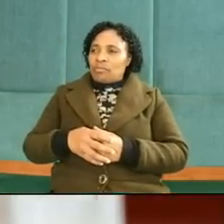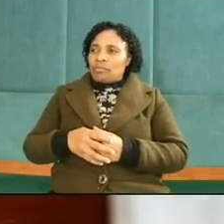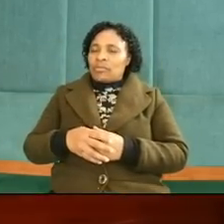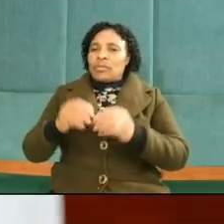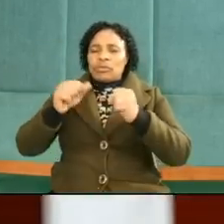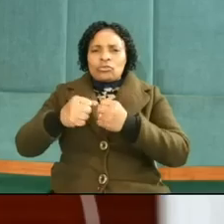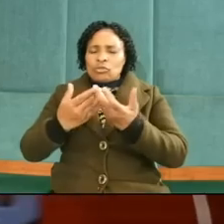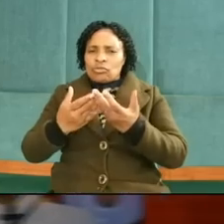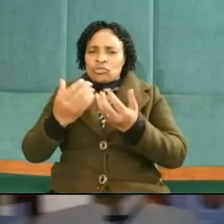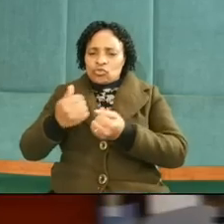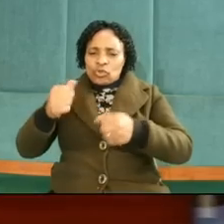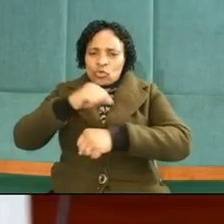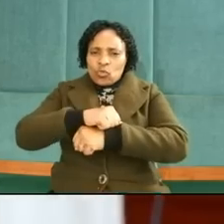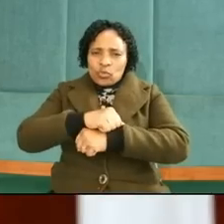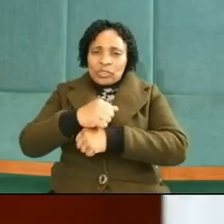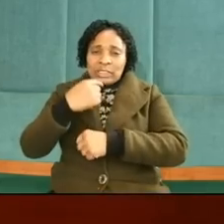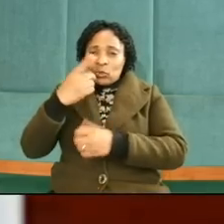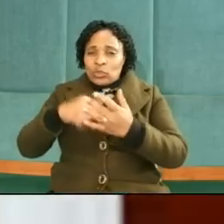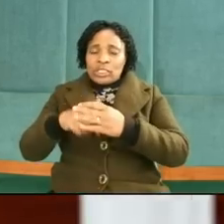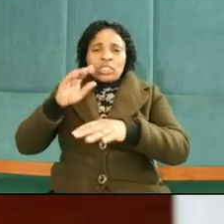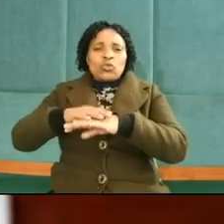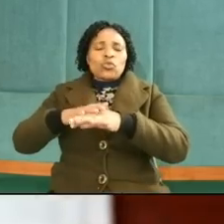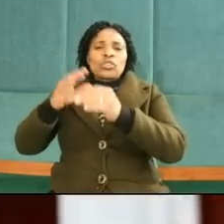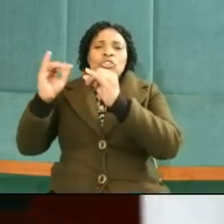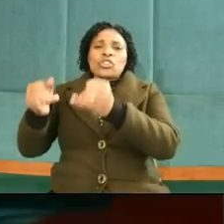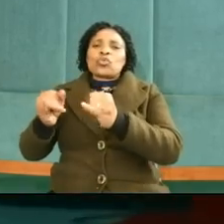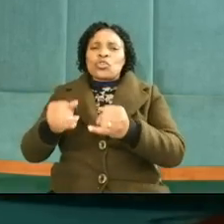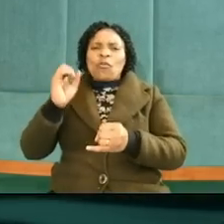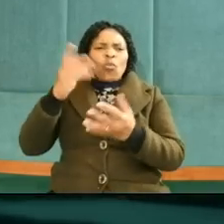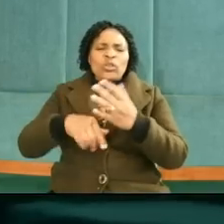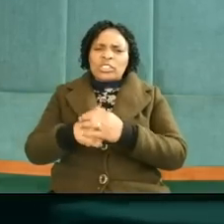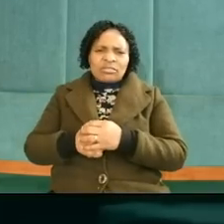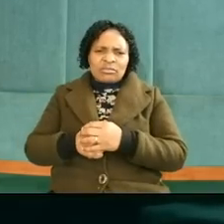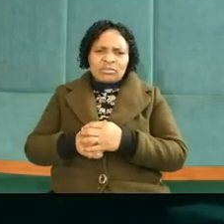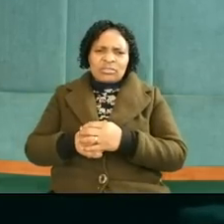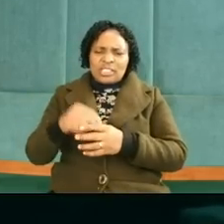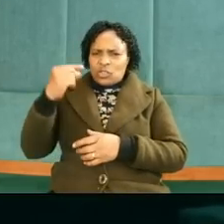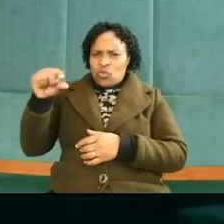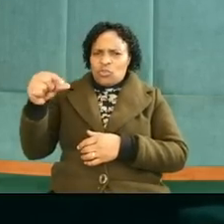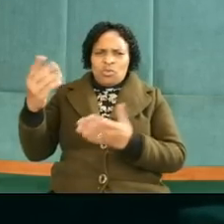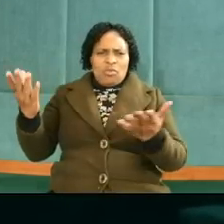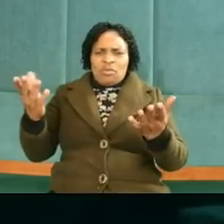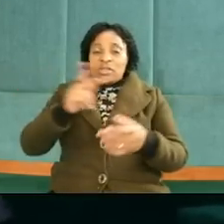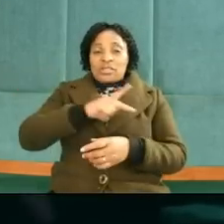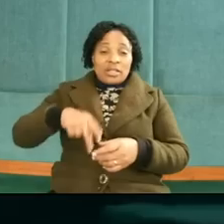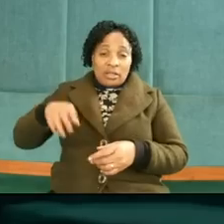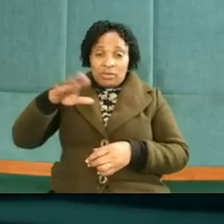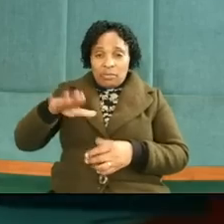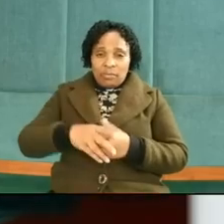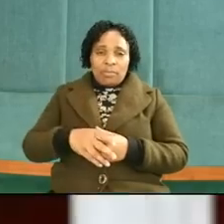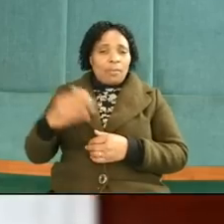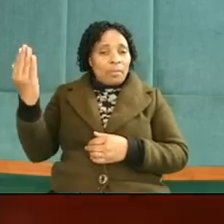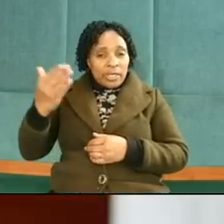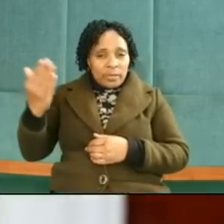that the gospel means the good news. Good news. Good news of what? Well, the gospel really is the gospel of the kingdom that should be